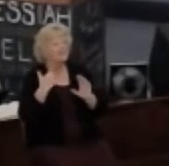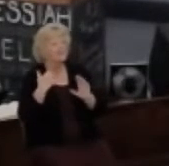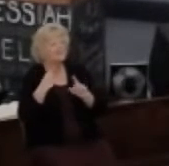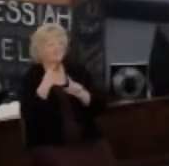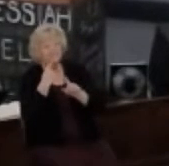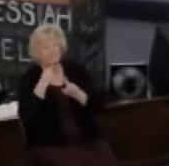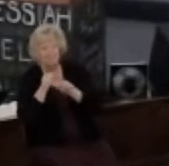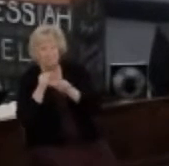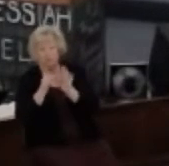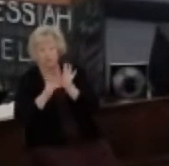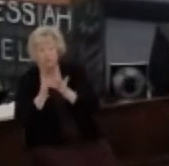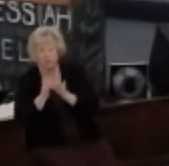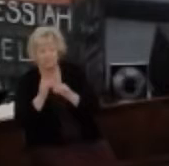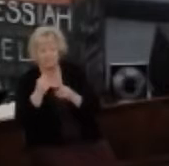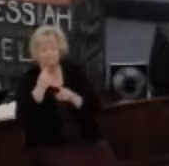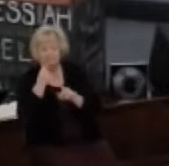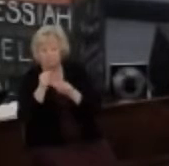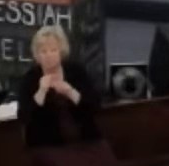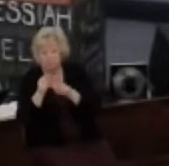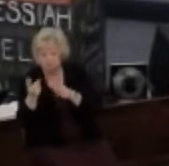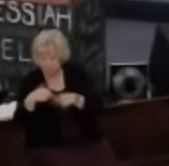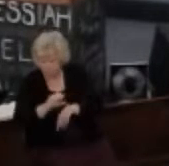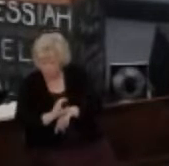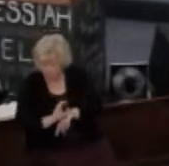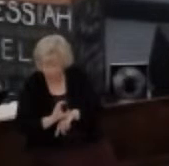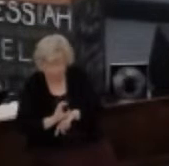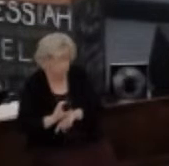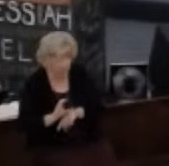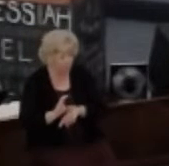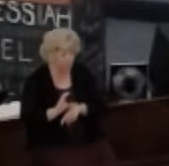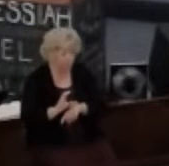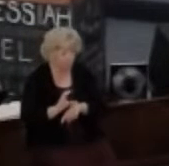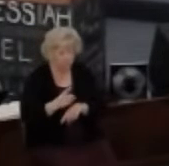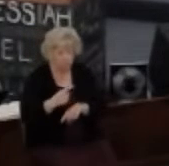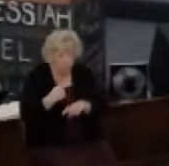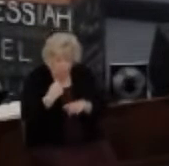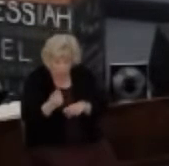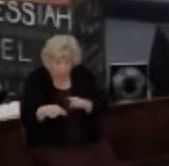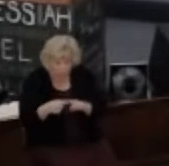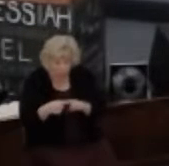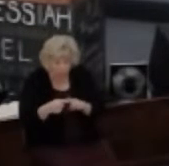actually talk to about how Christ is working in your life?